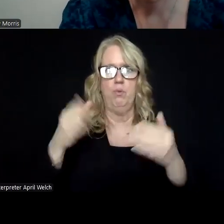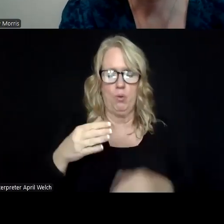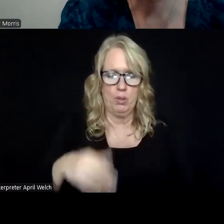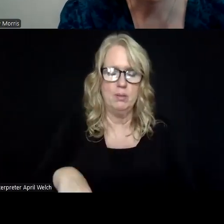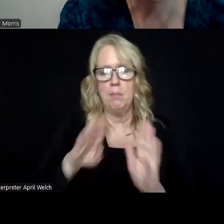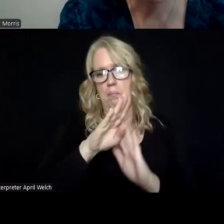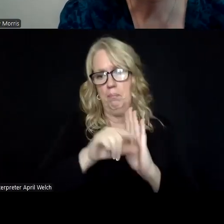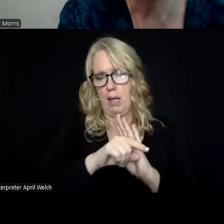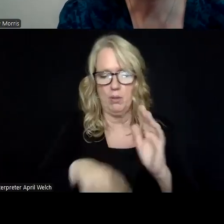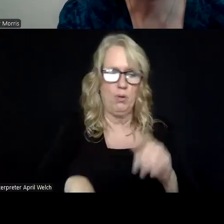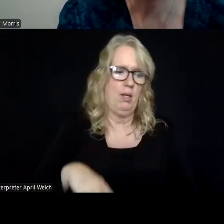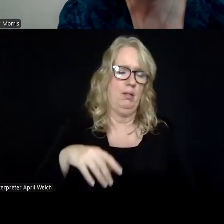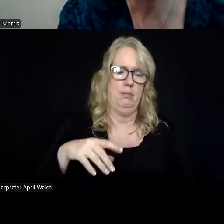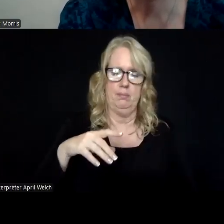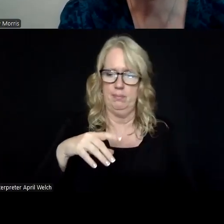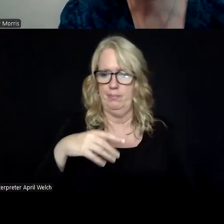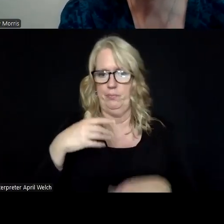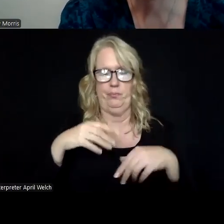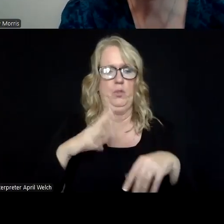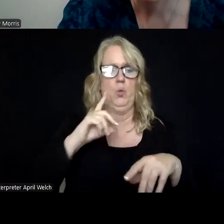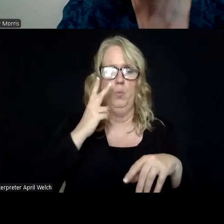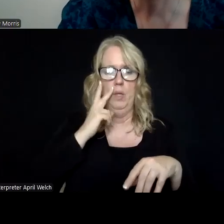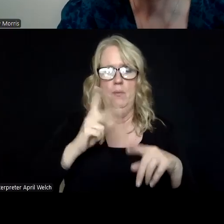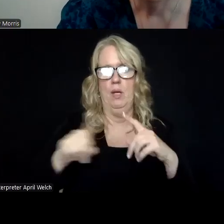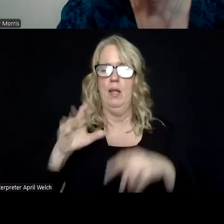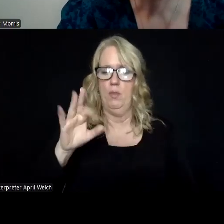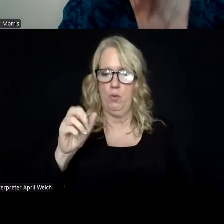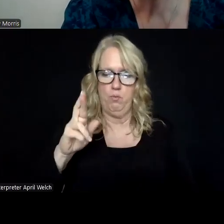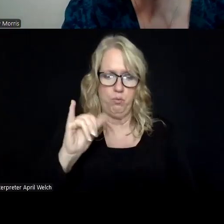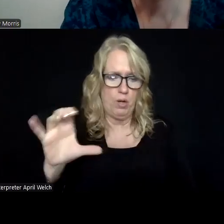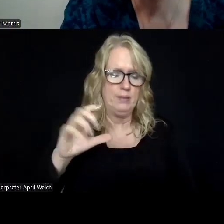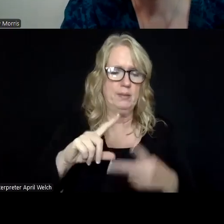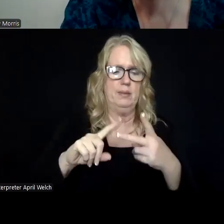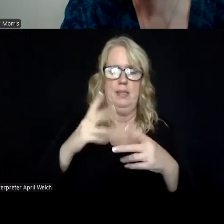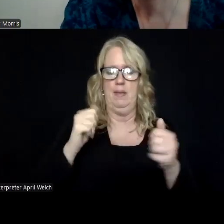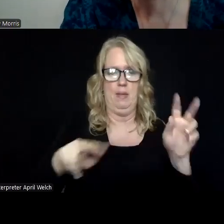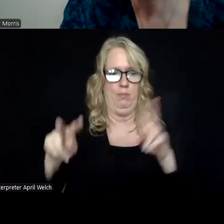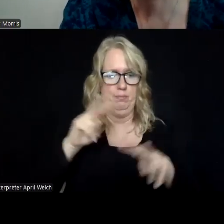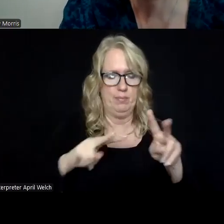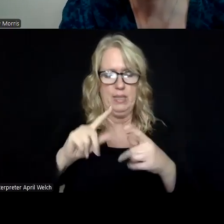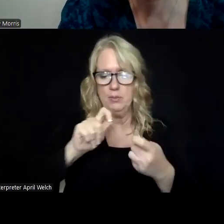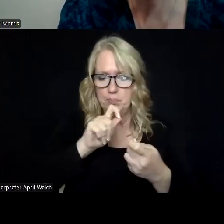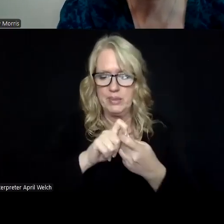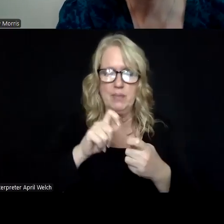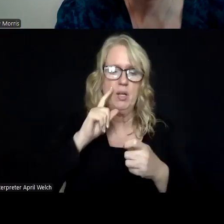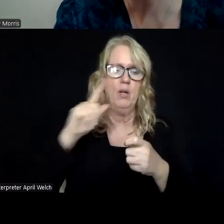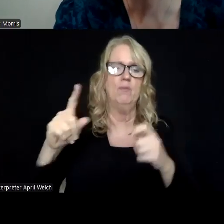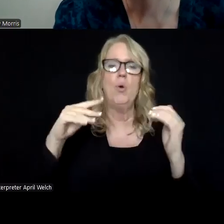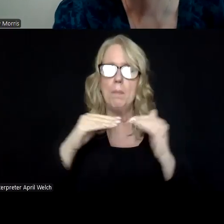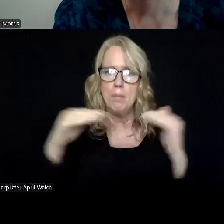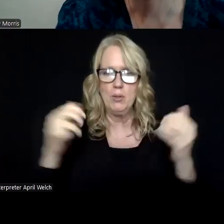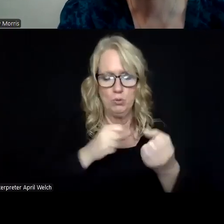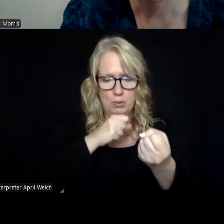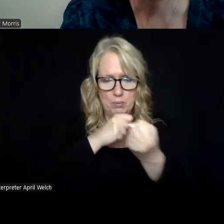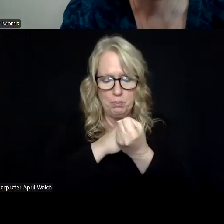Background checks comes up a lot, especially as we look at the forensic space and we look at specifically at forensic peer support